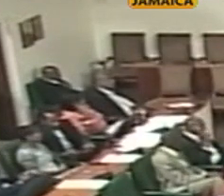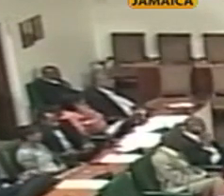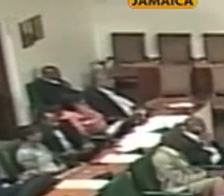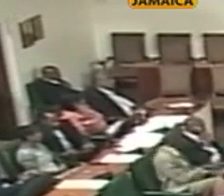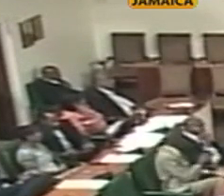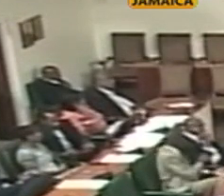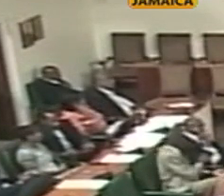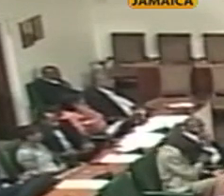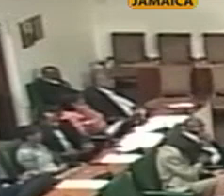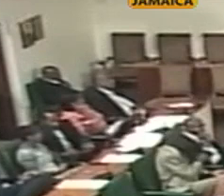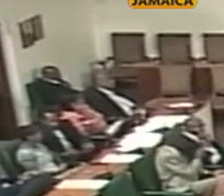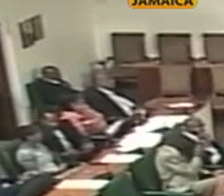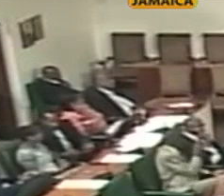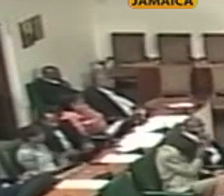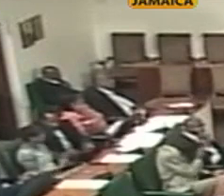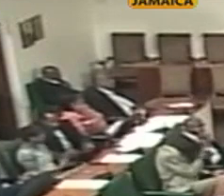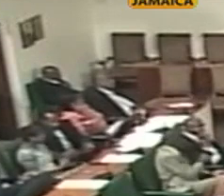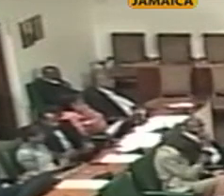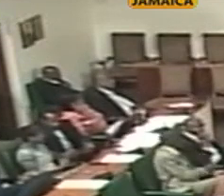And do both? No.